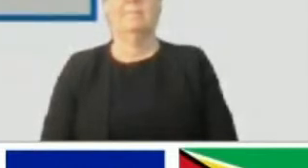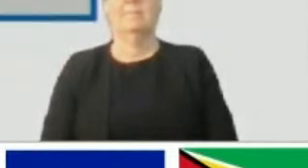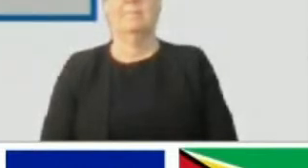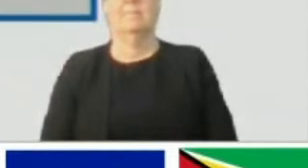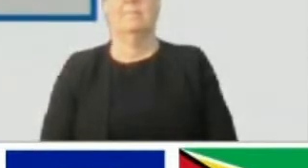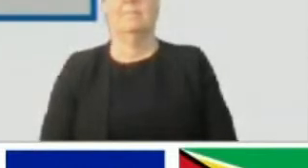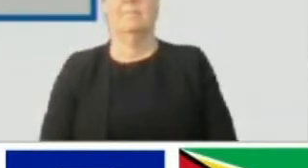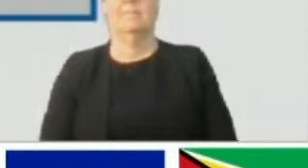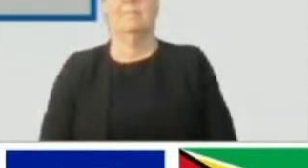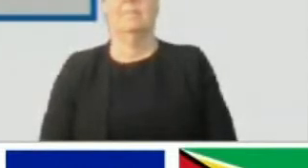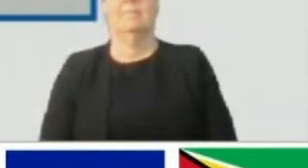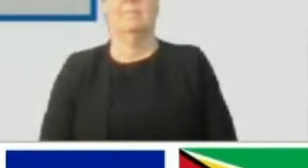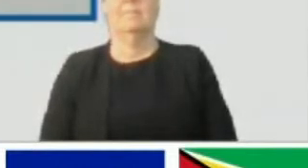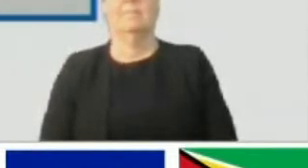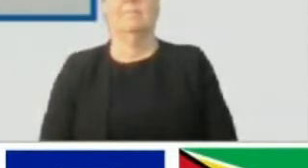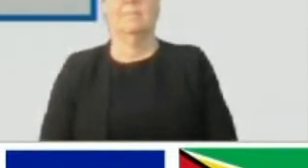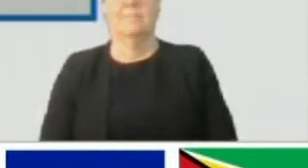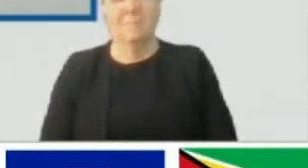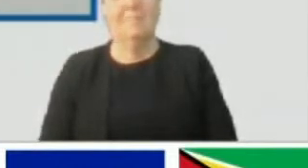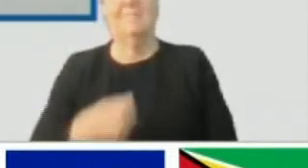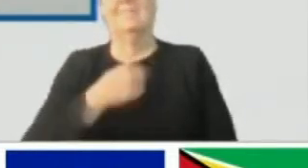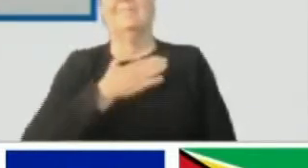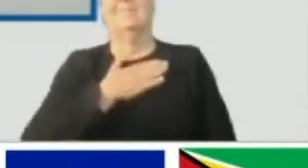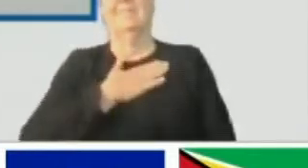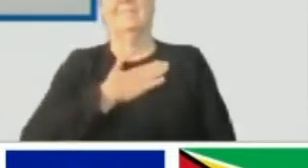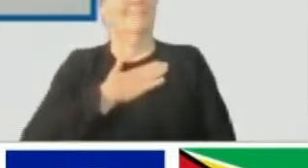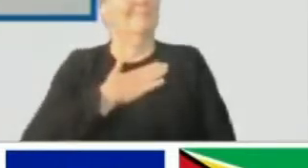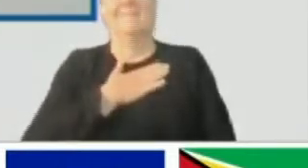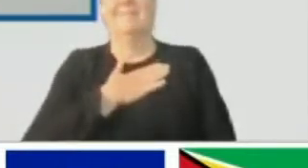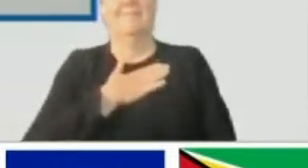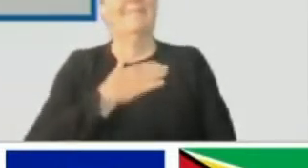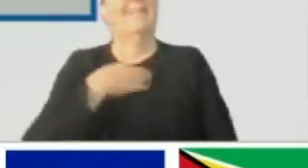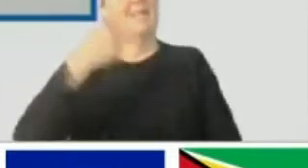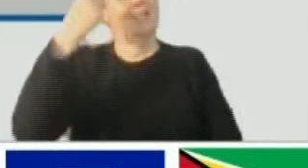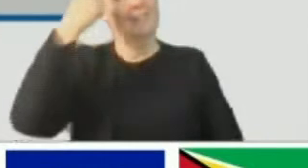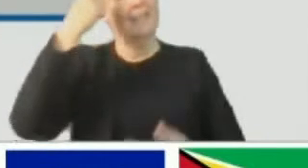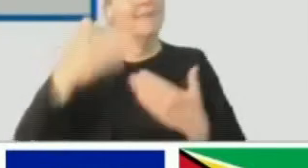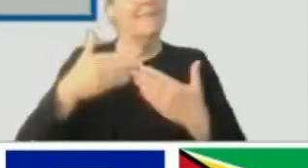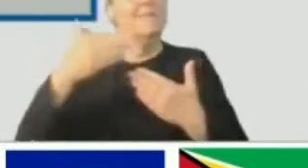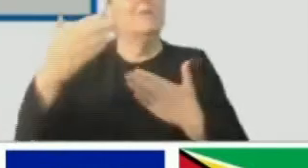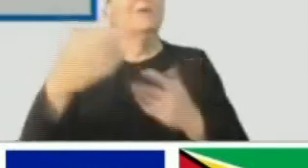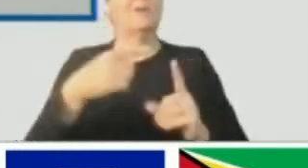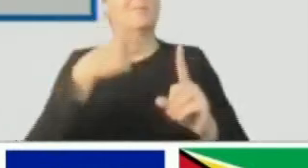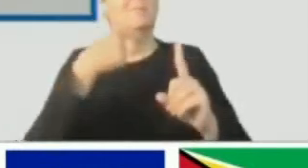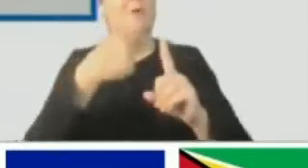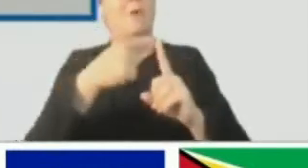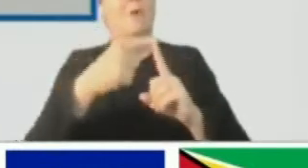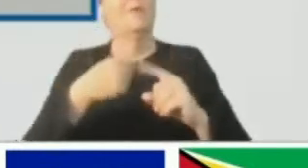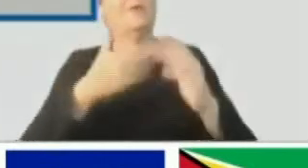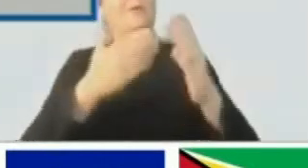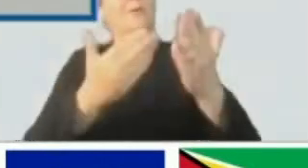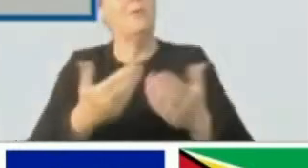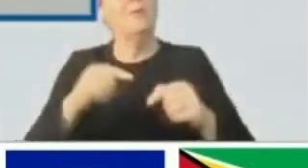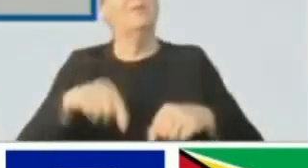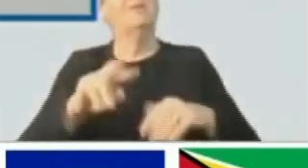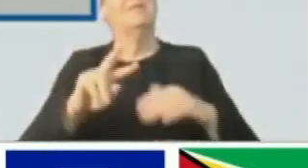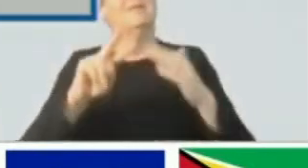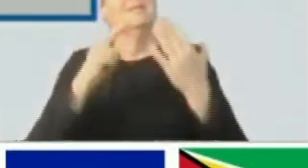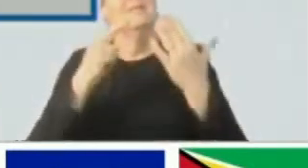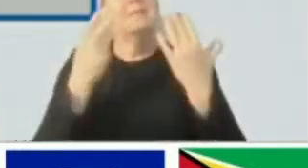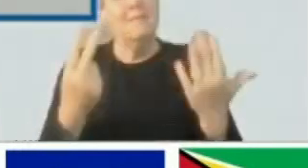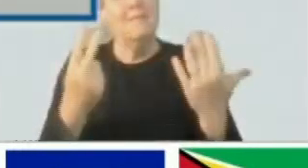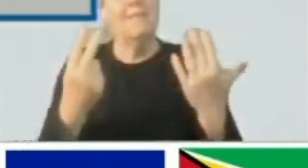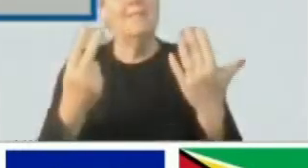I feel a tremendous sense of optimism as I welcome you to this 7th Regional Platform for Disaster Risk